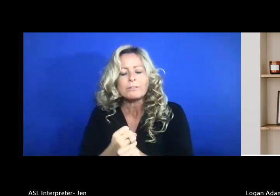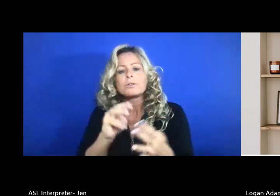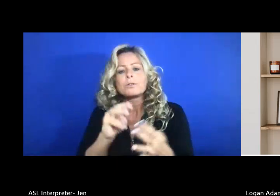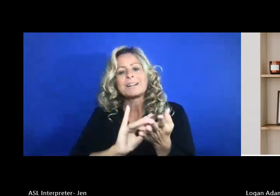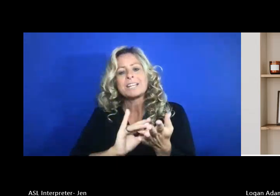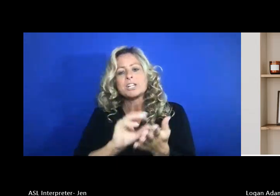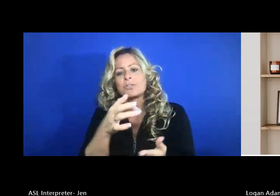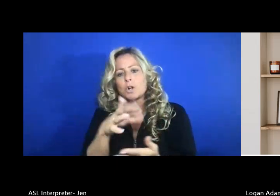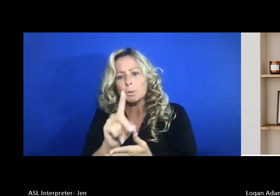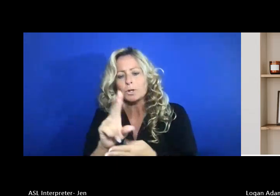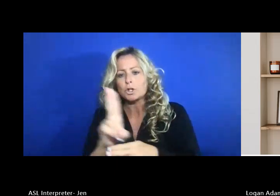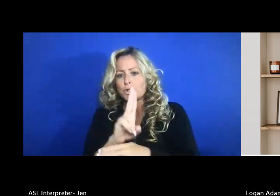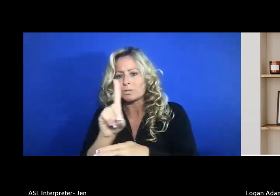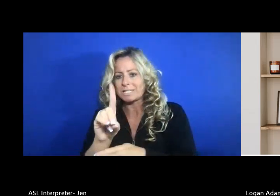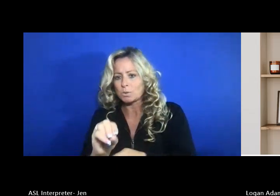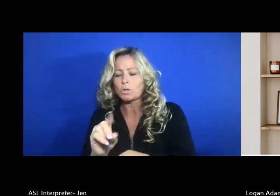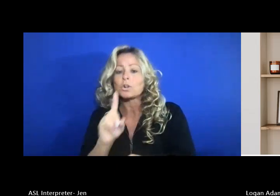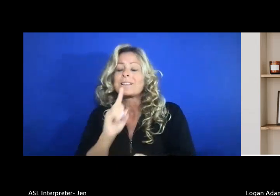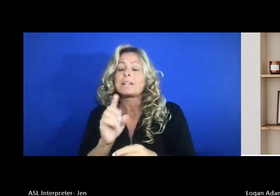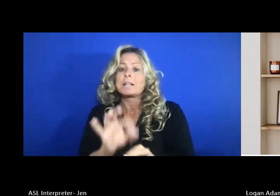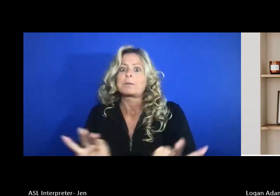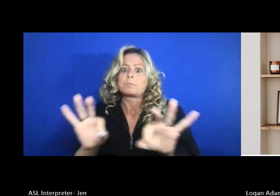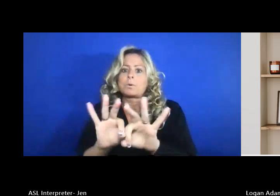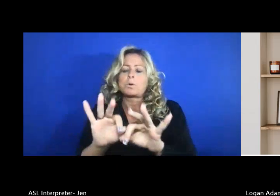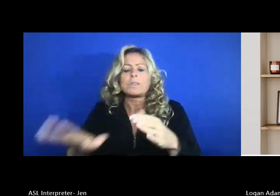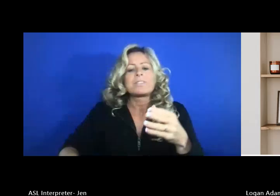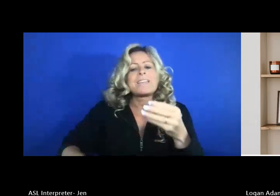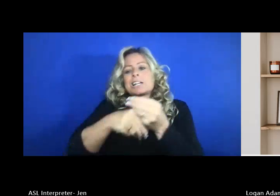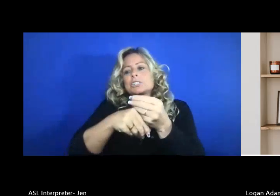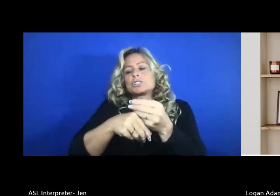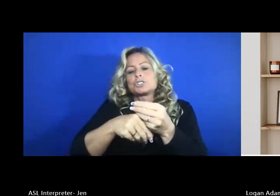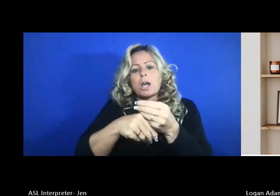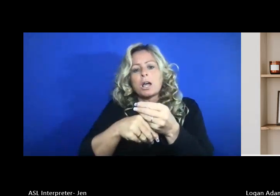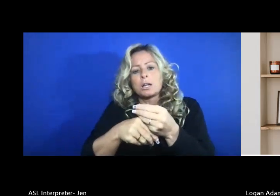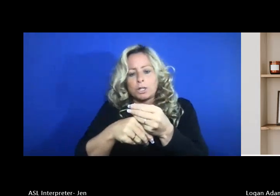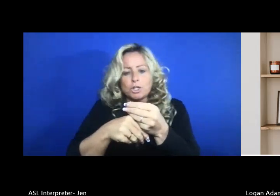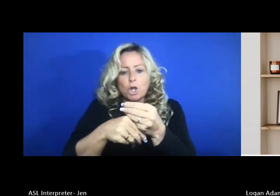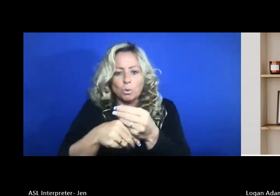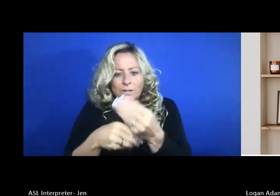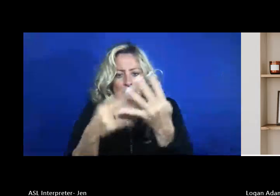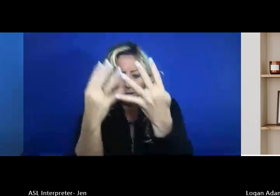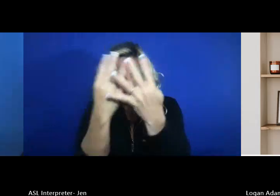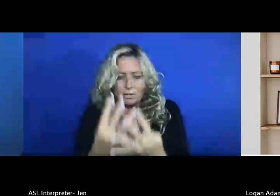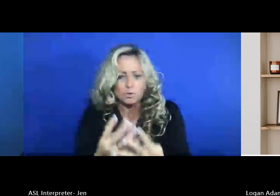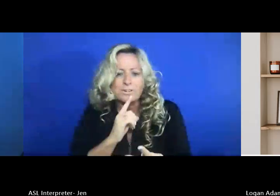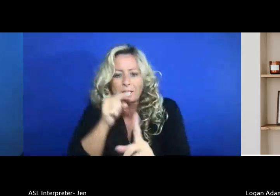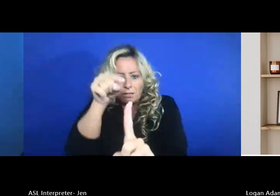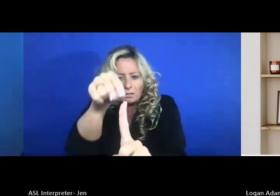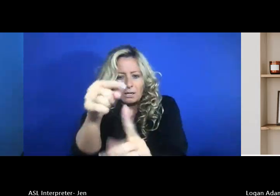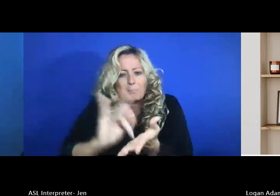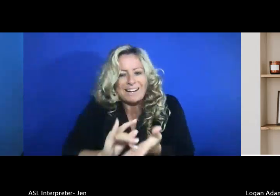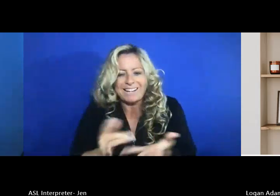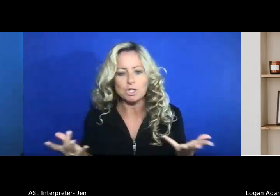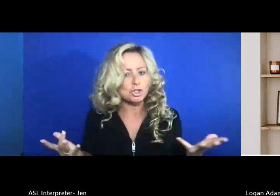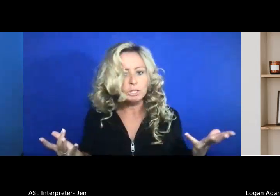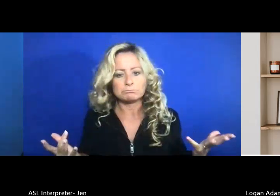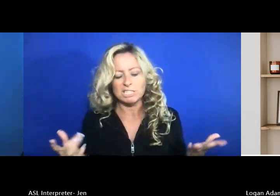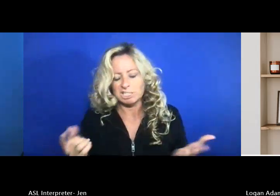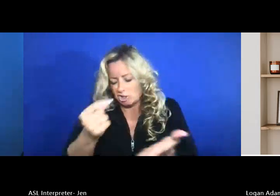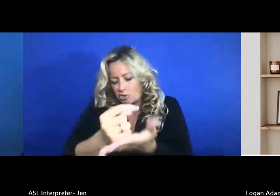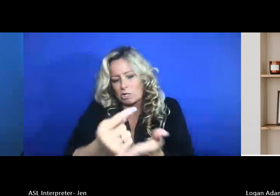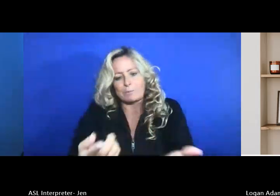it's important to take all of the extra pieces out of there, right? It's just medication. It's just